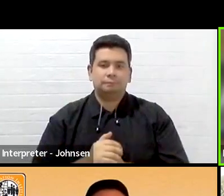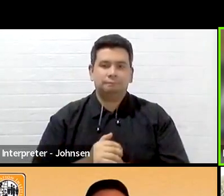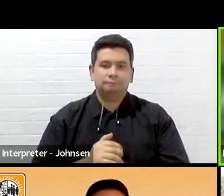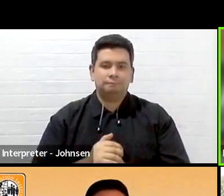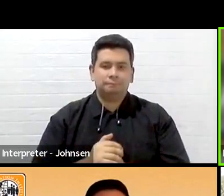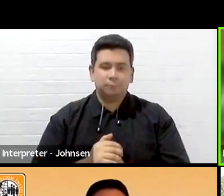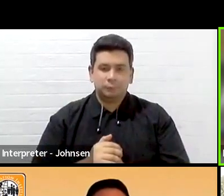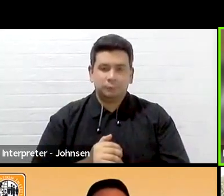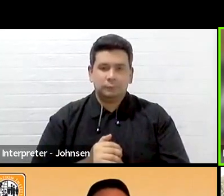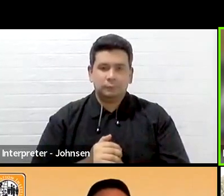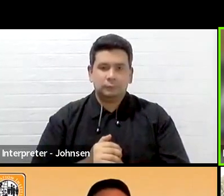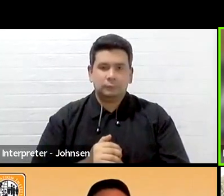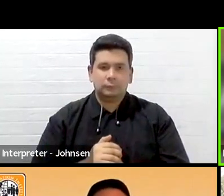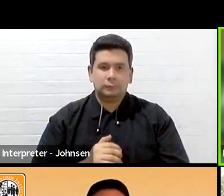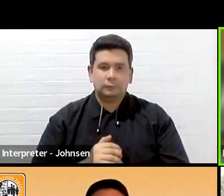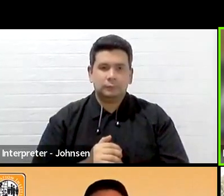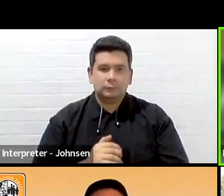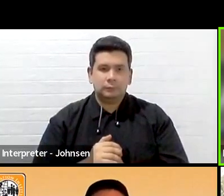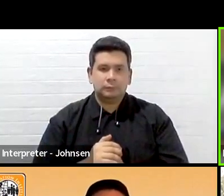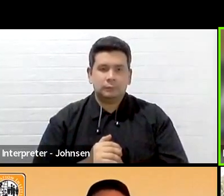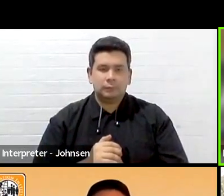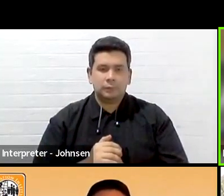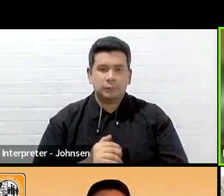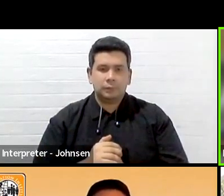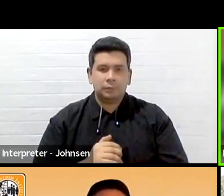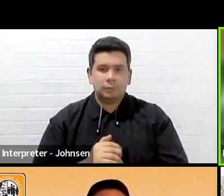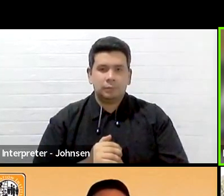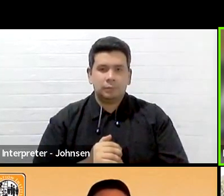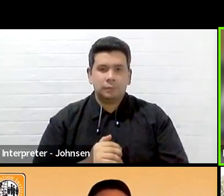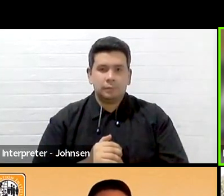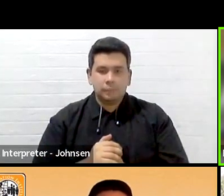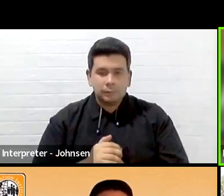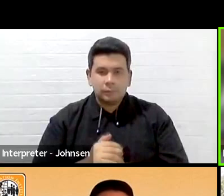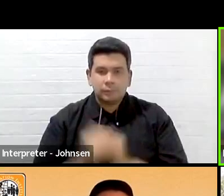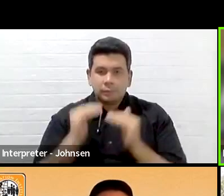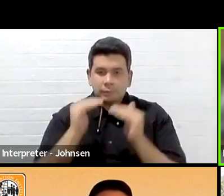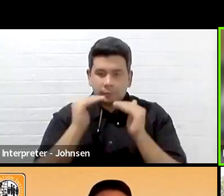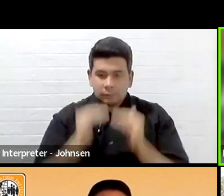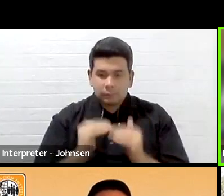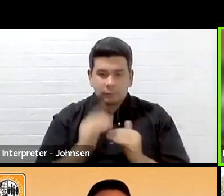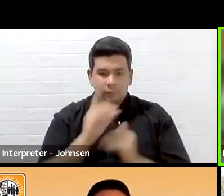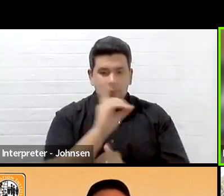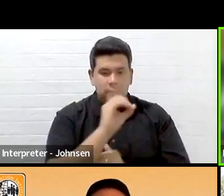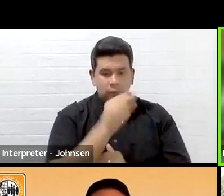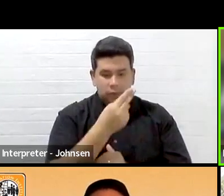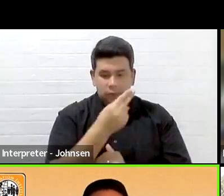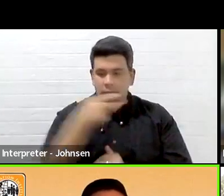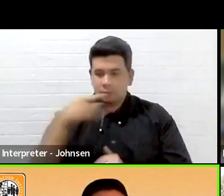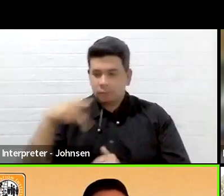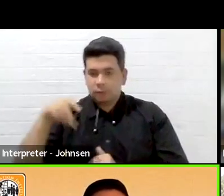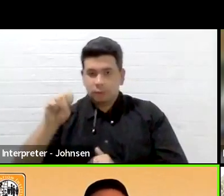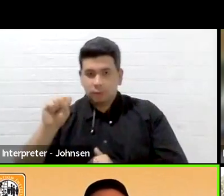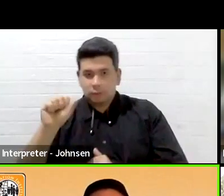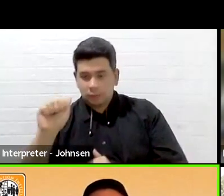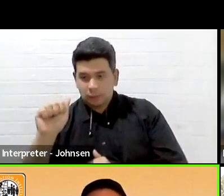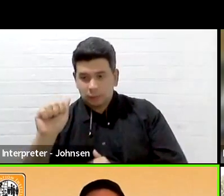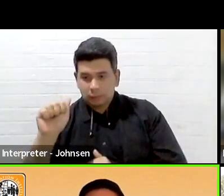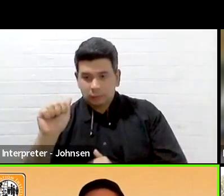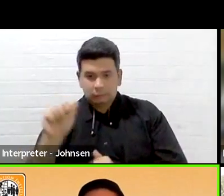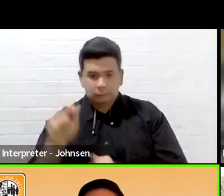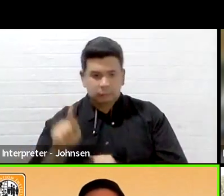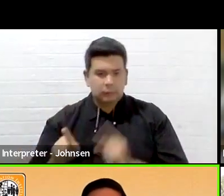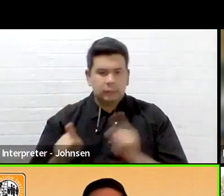you very much. How about the discrepancy between the mortality data of DOH and PSA? Yes, I can answer that.